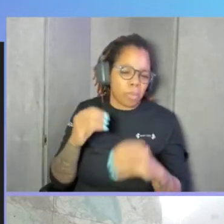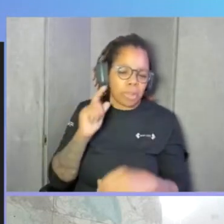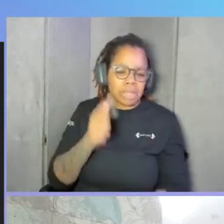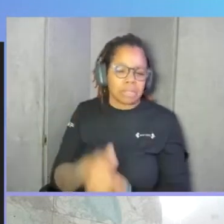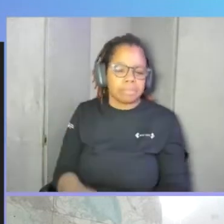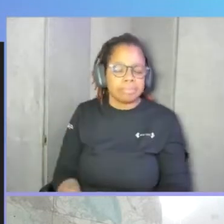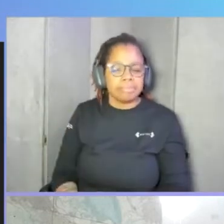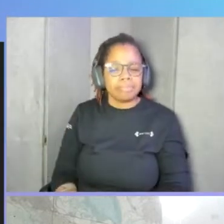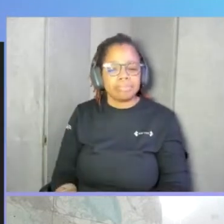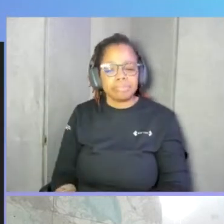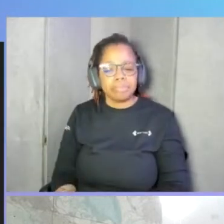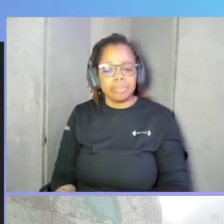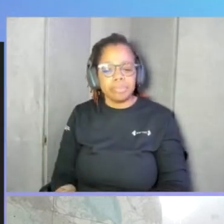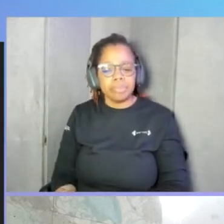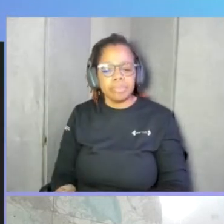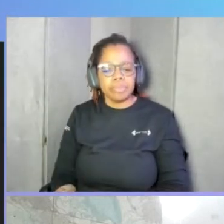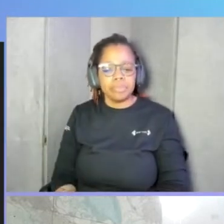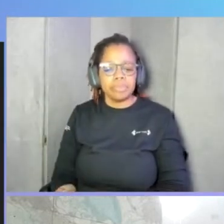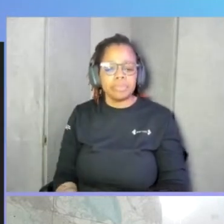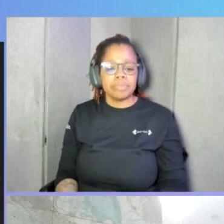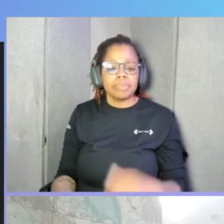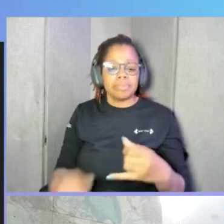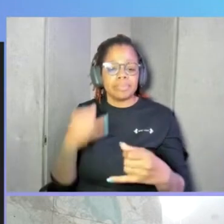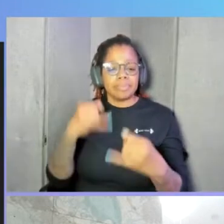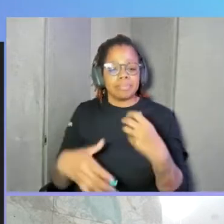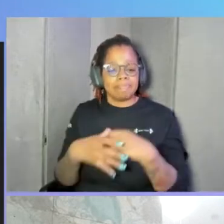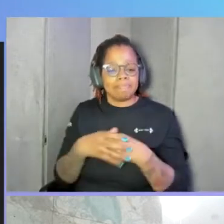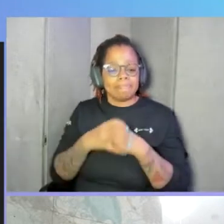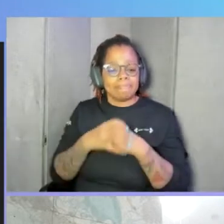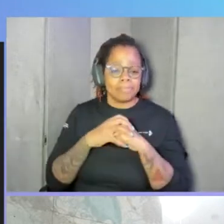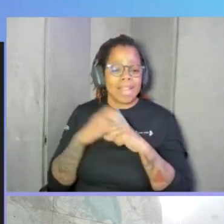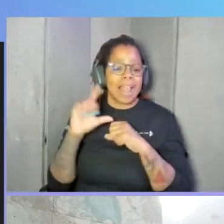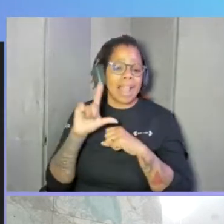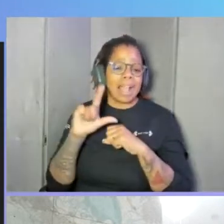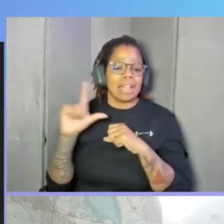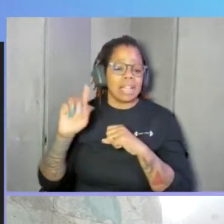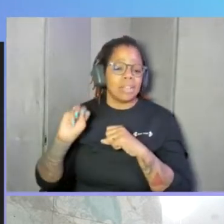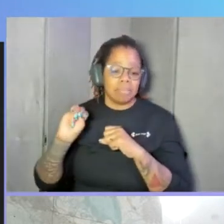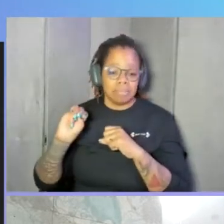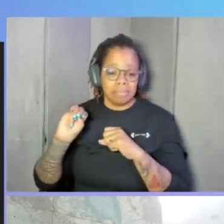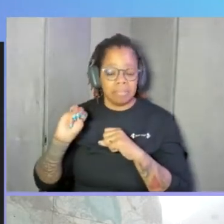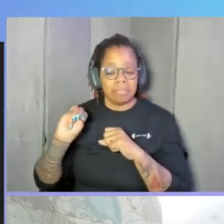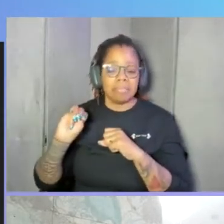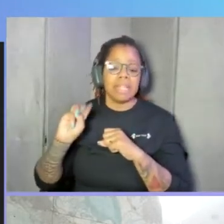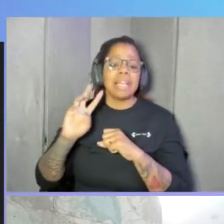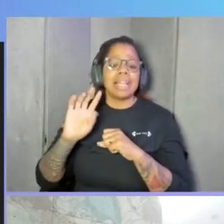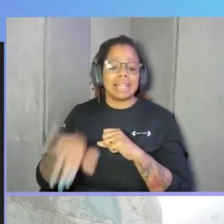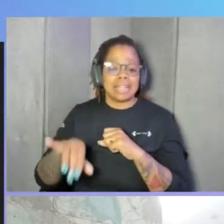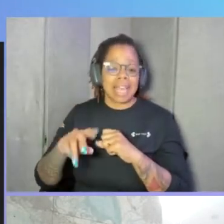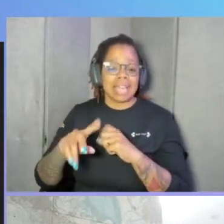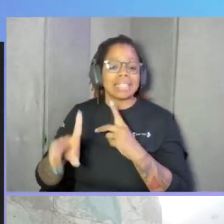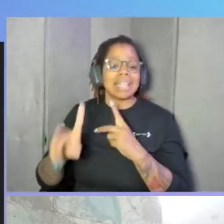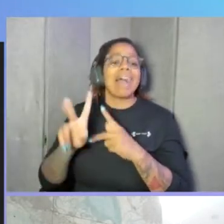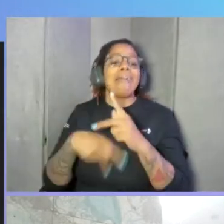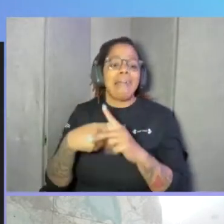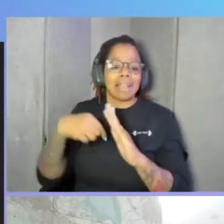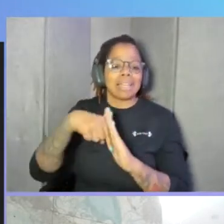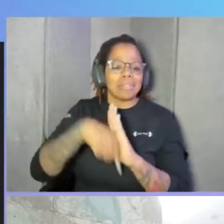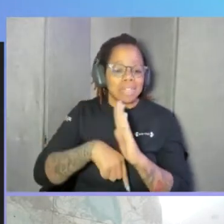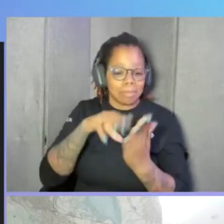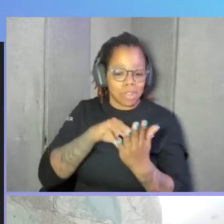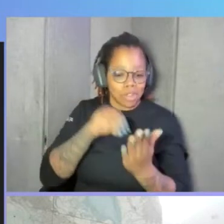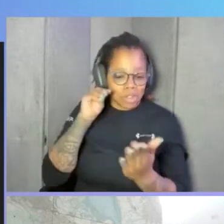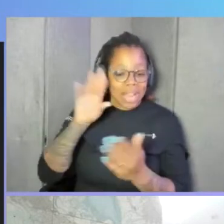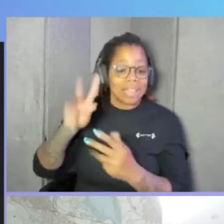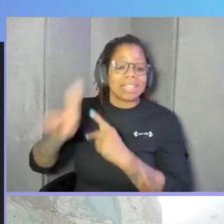couple of slides. And then finally, LLM. So LLM is a type of deep learning, which is a type of